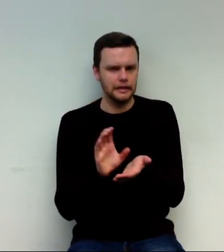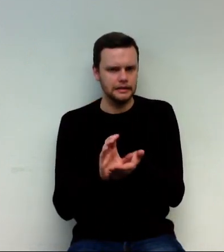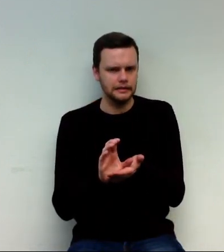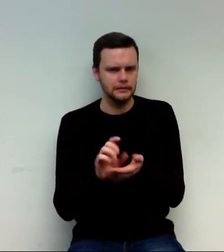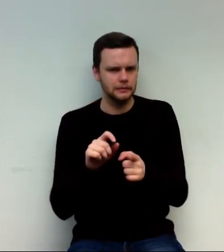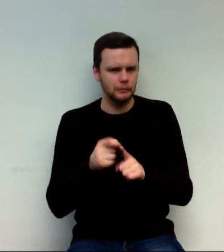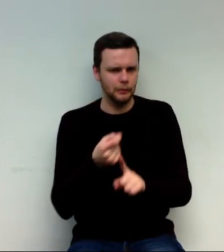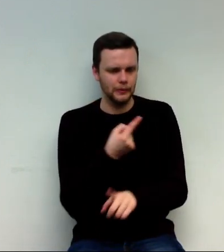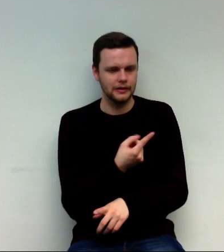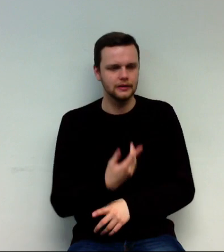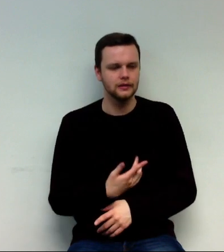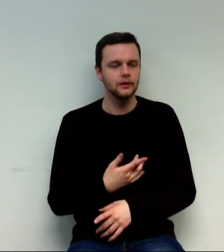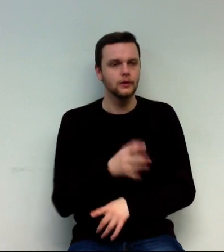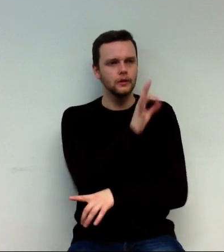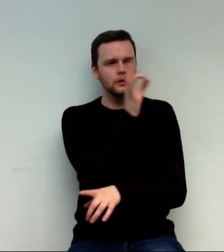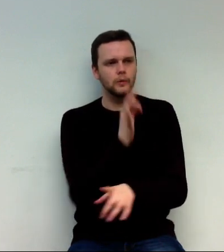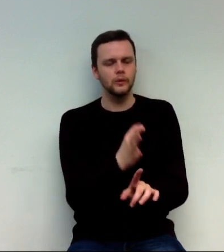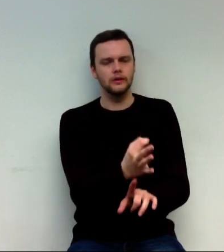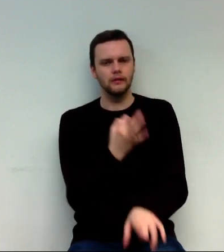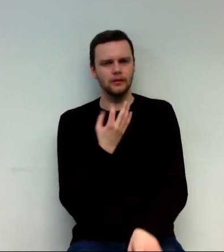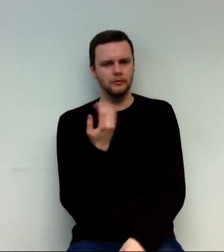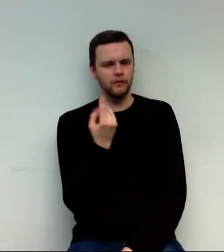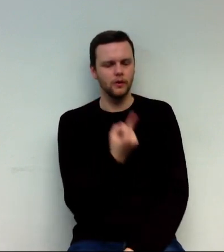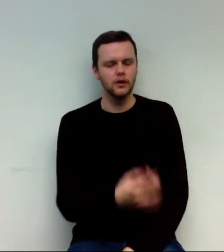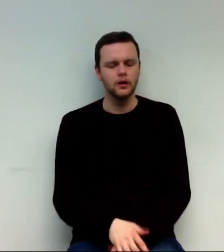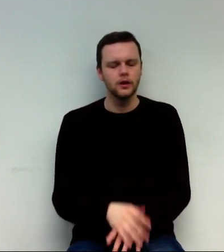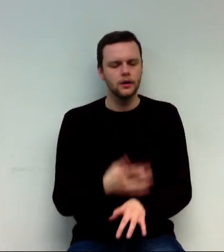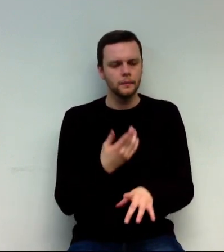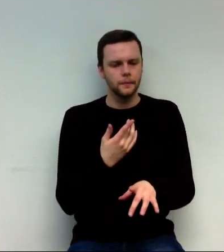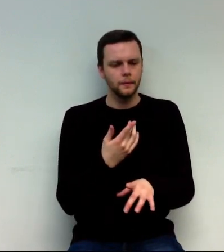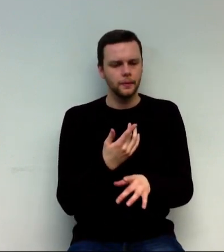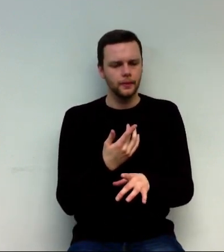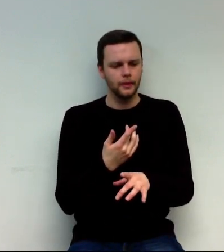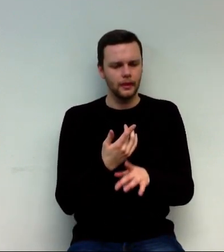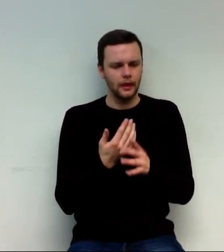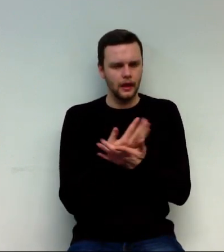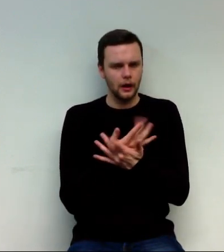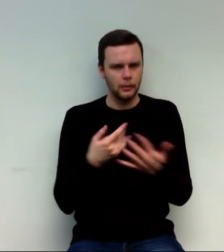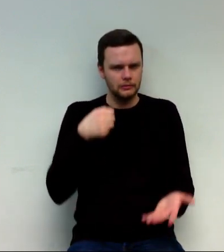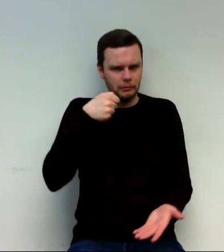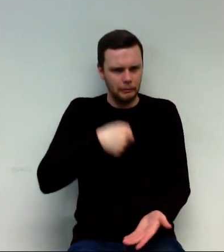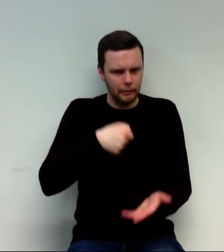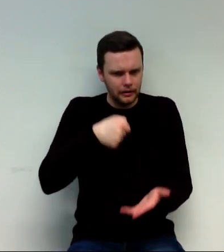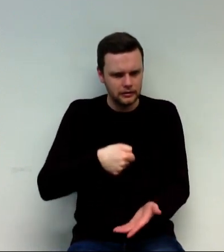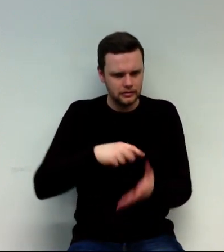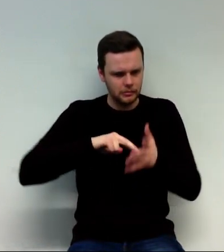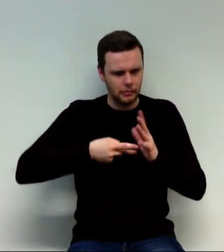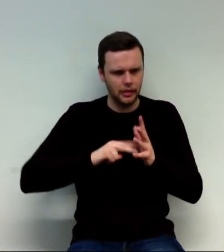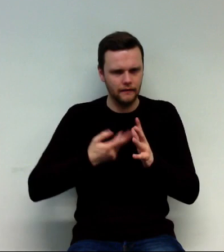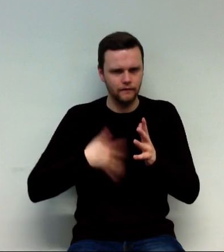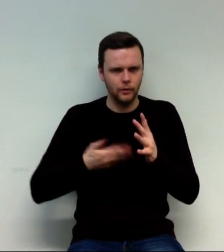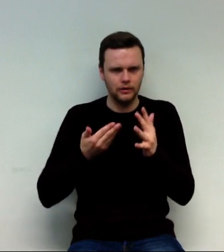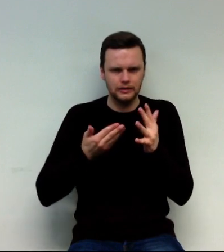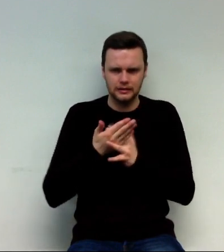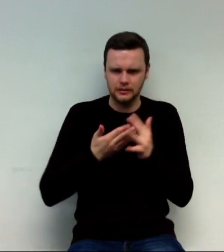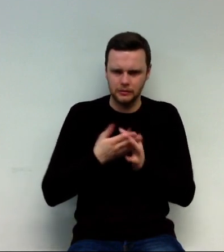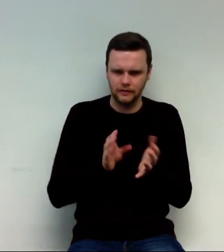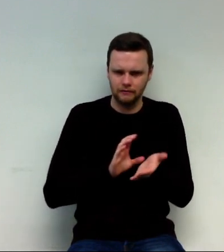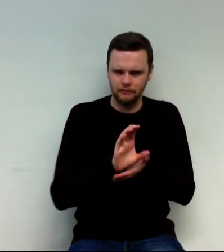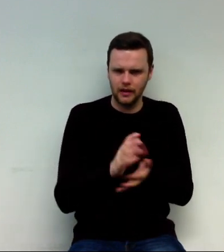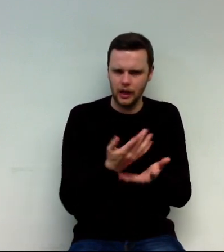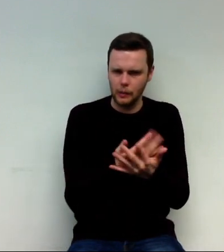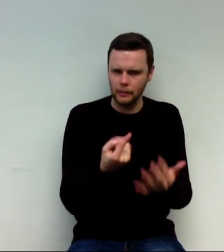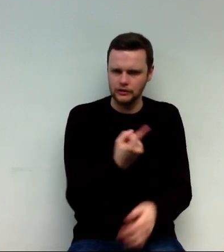had beforehand is someone just wondering how much budgeting should they do around making their performance